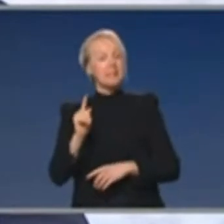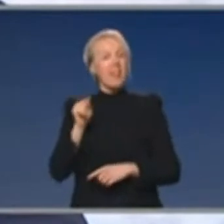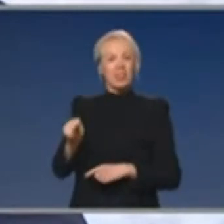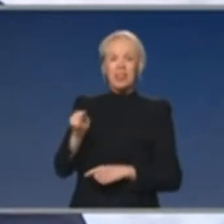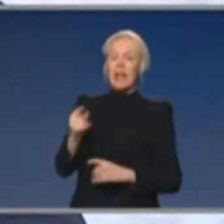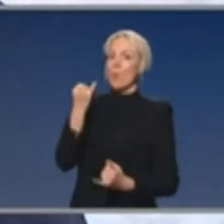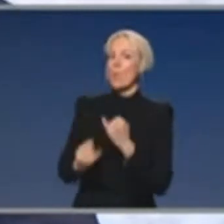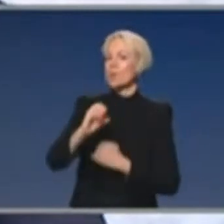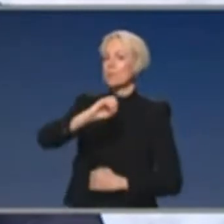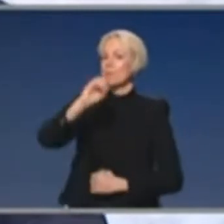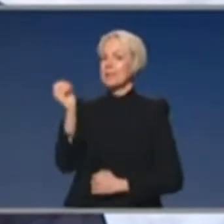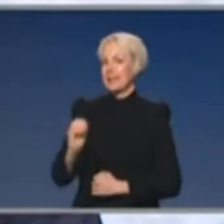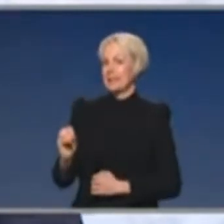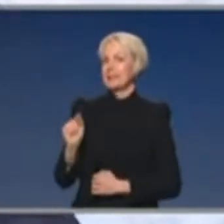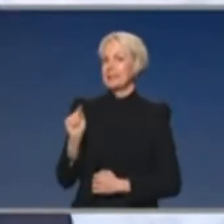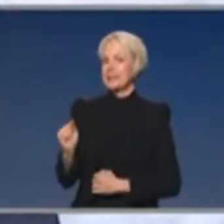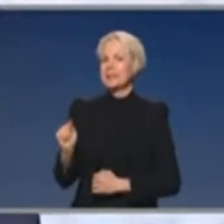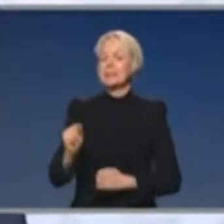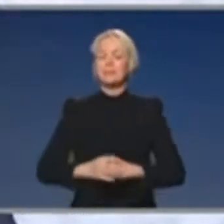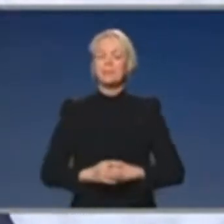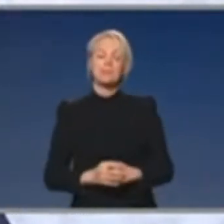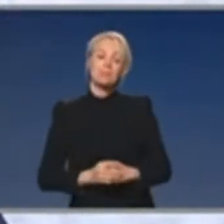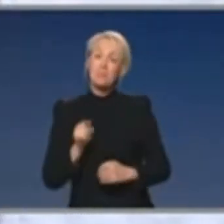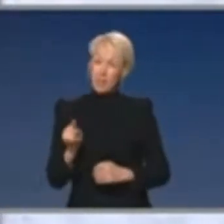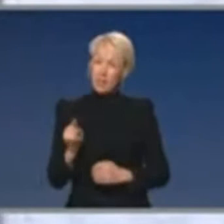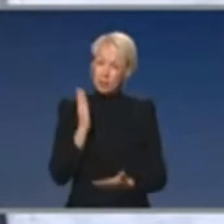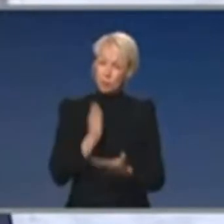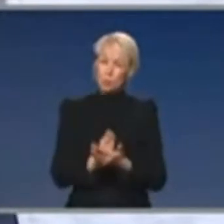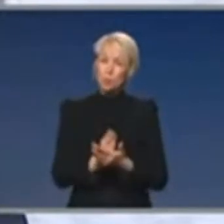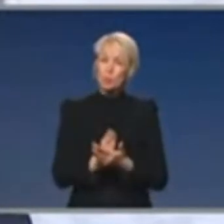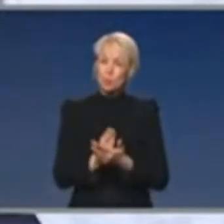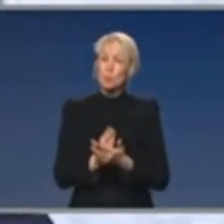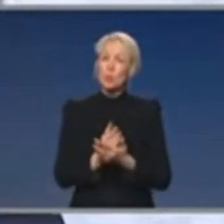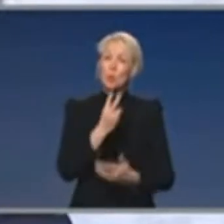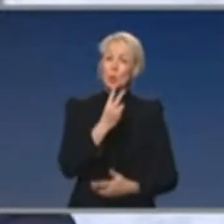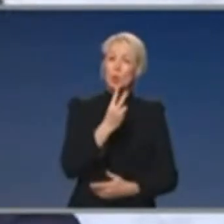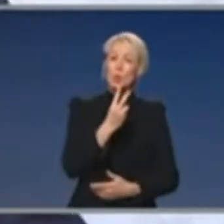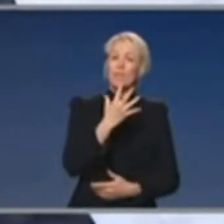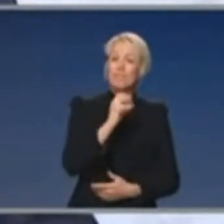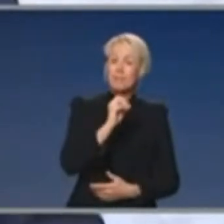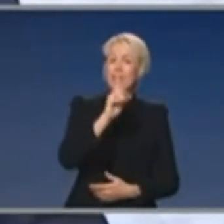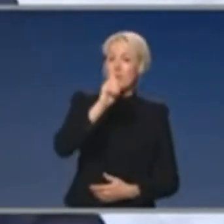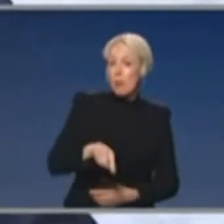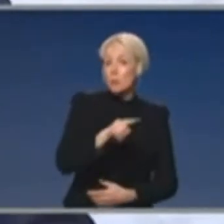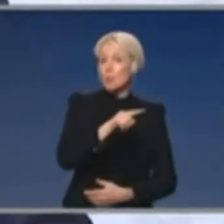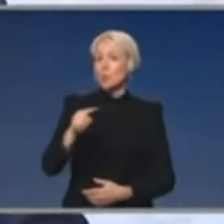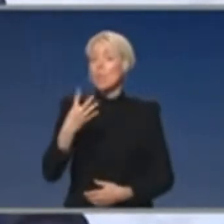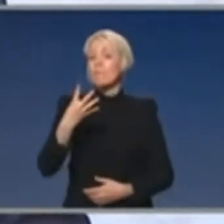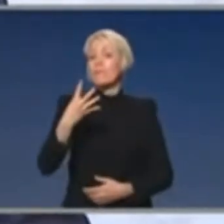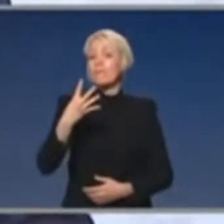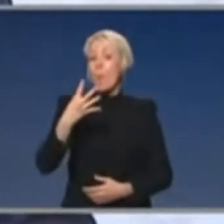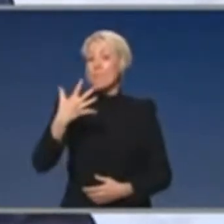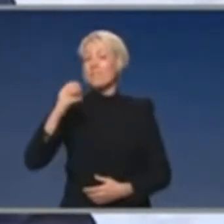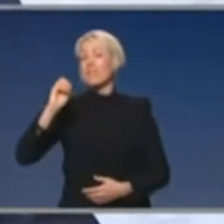it is estimated the increase in effective unemployment to be between 250,000 and 400,000.